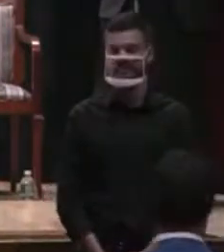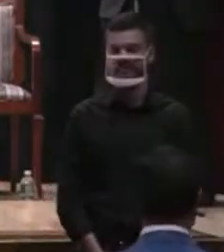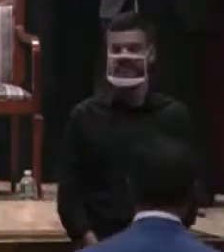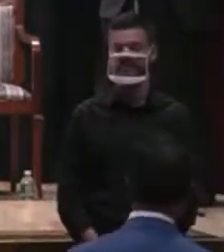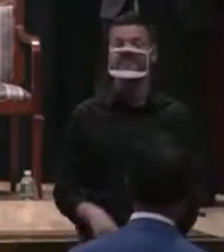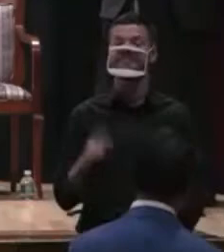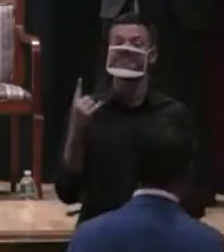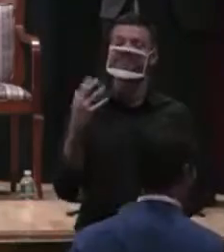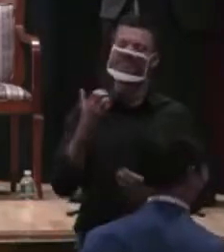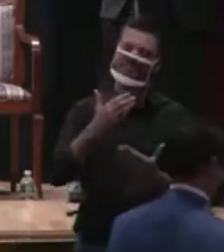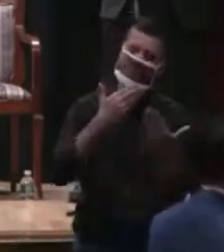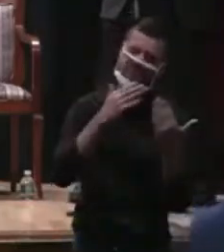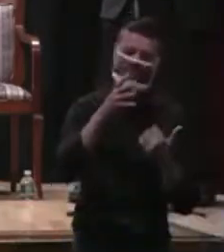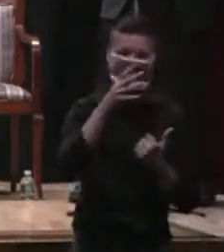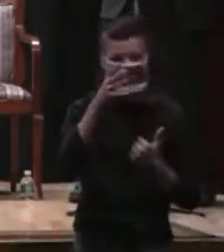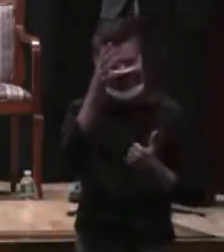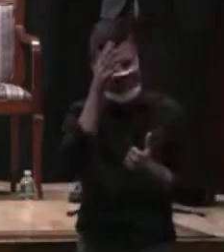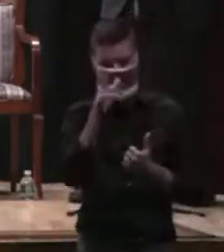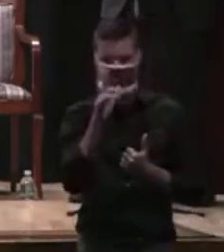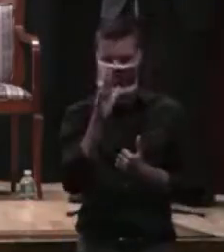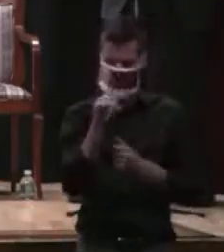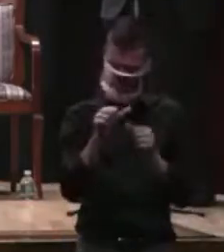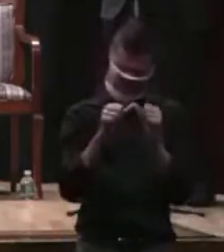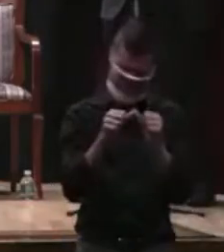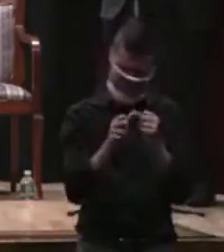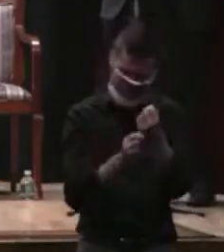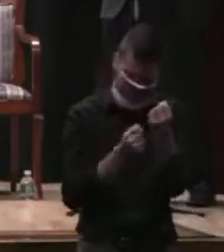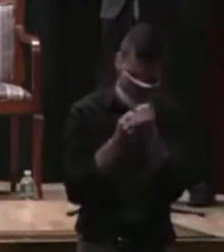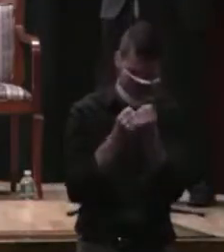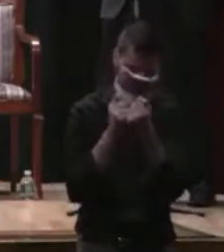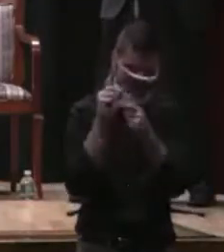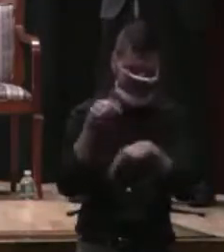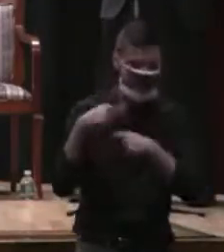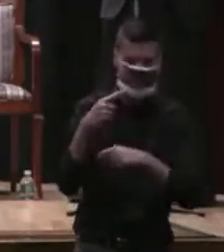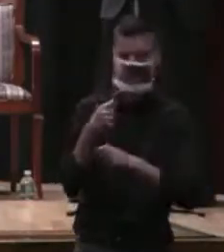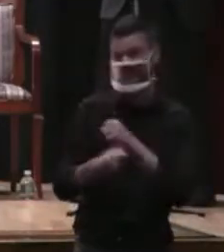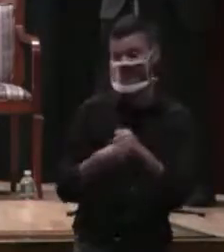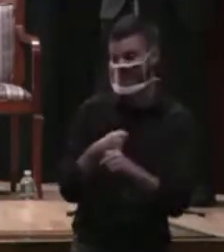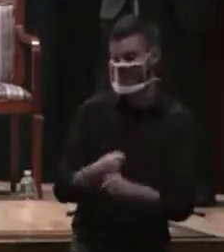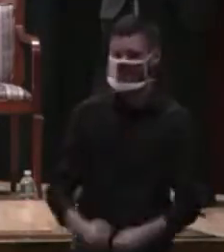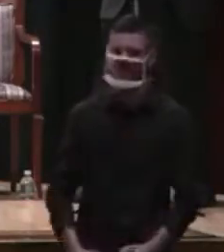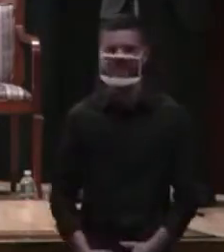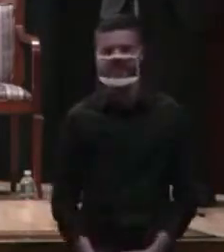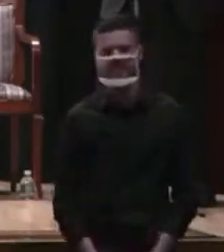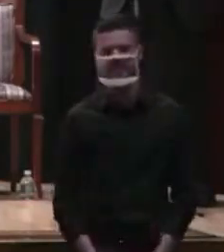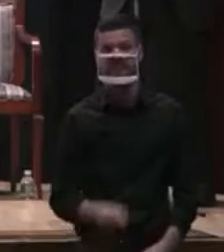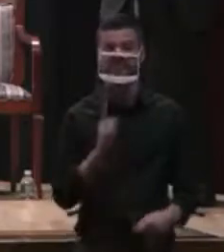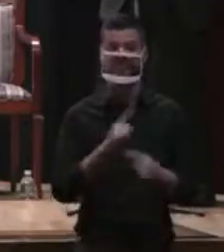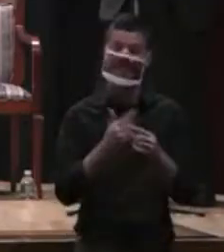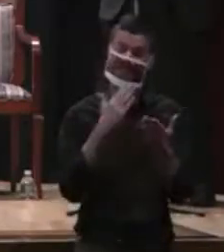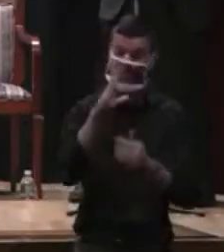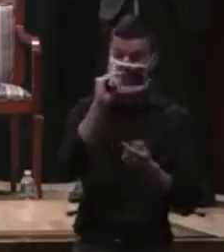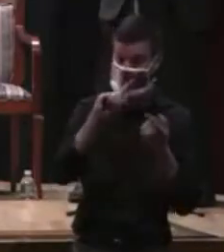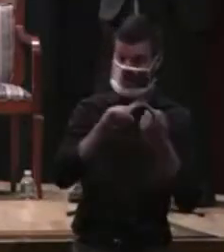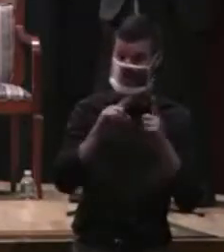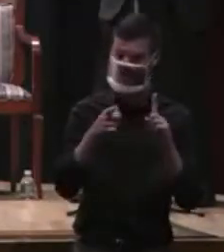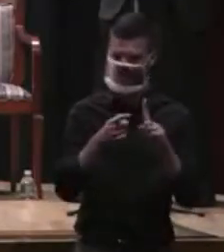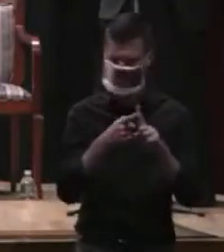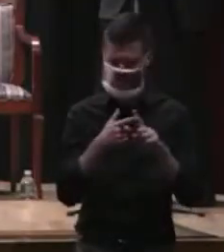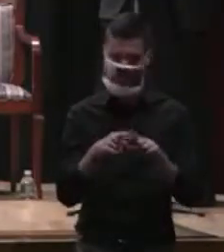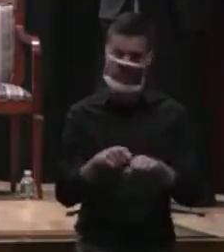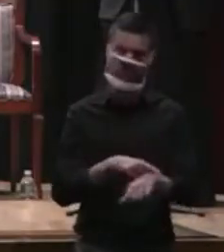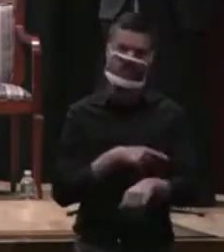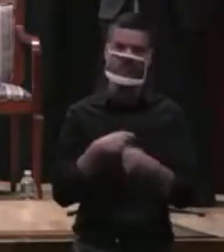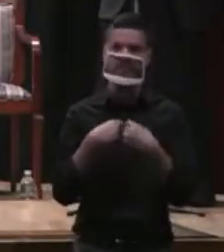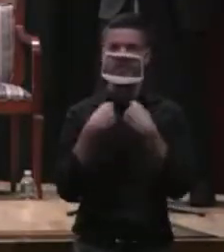Stephanie would like to thank her parents and sister for their support throughout this past year. She would also like to thank her boyfriend for making the long trips